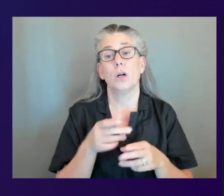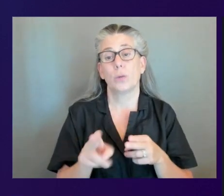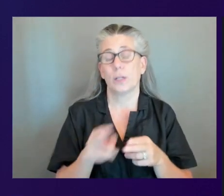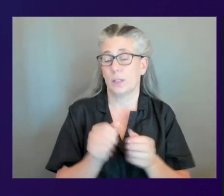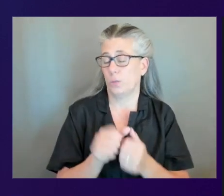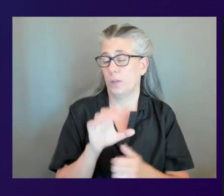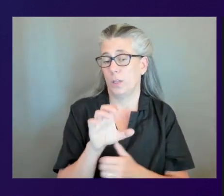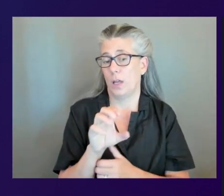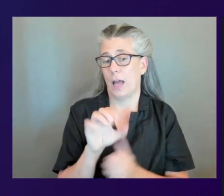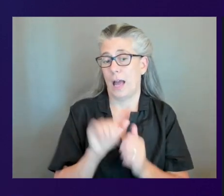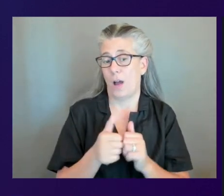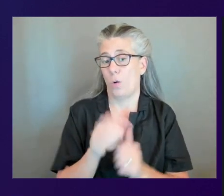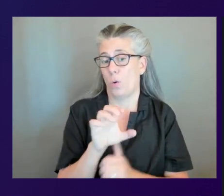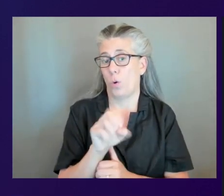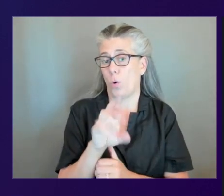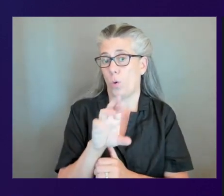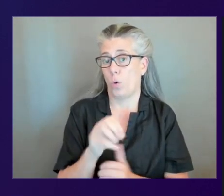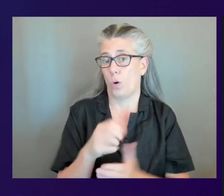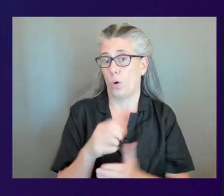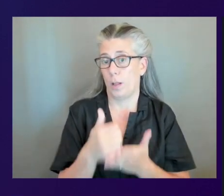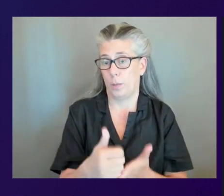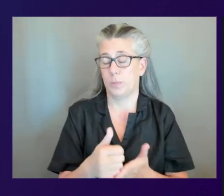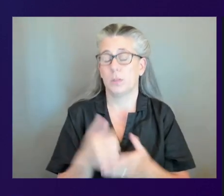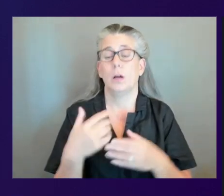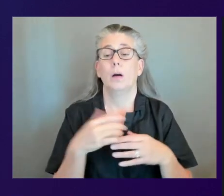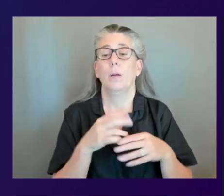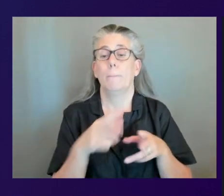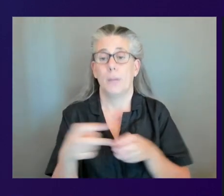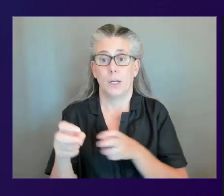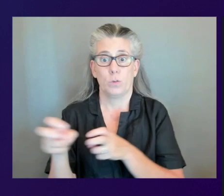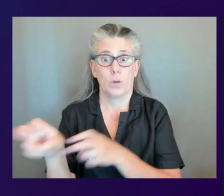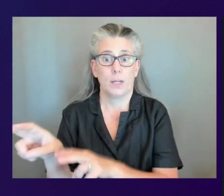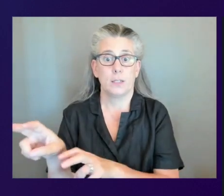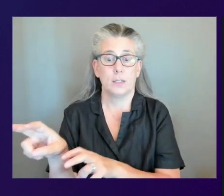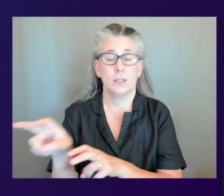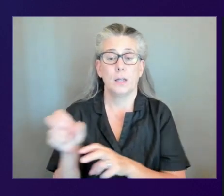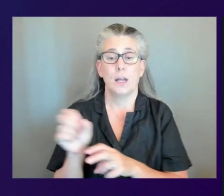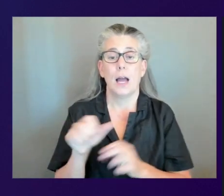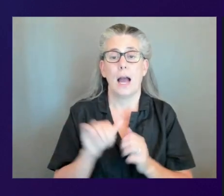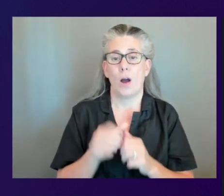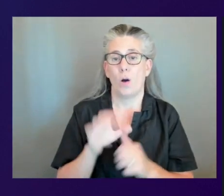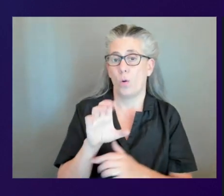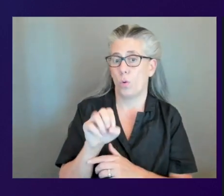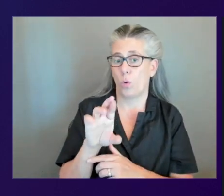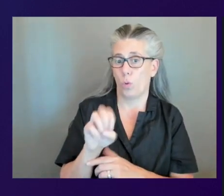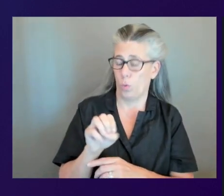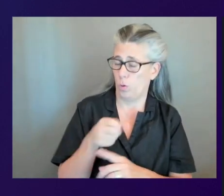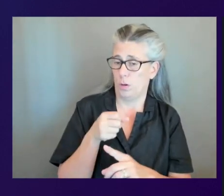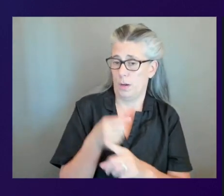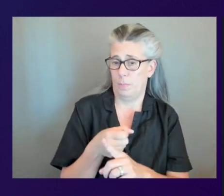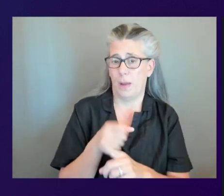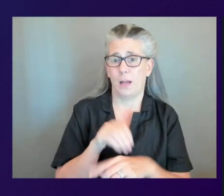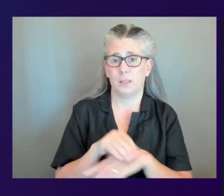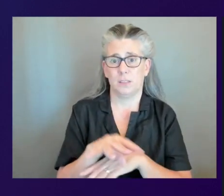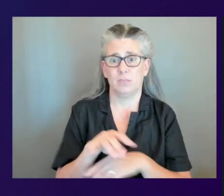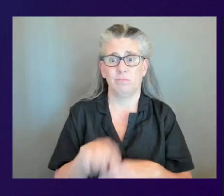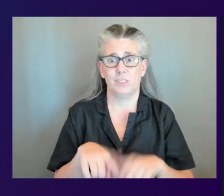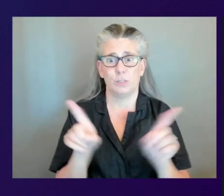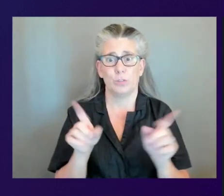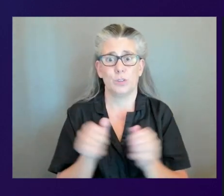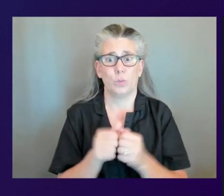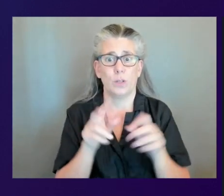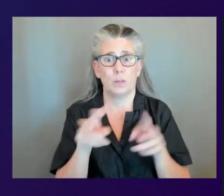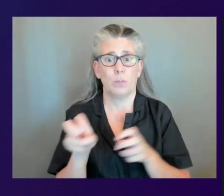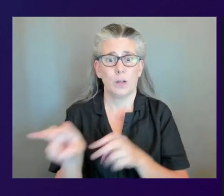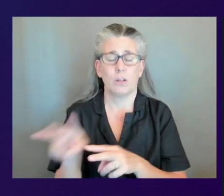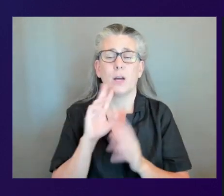those partners help, those integrations are important. How does Core make a difference in this migration process? And I'll show you this in the demo